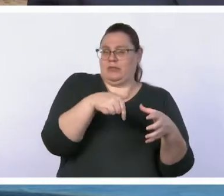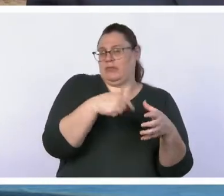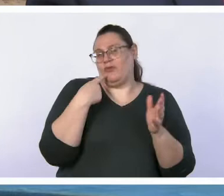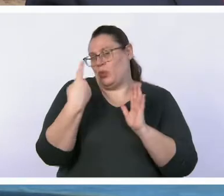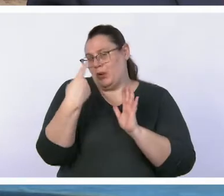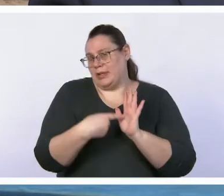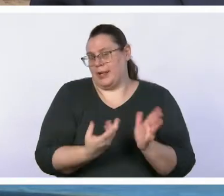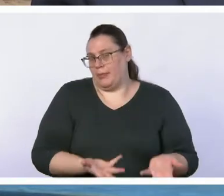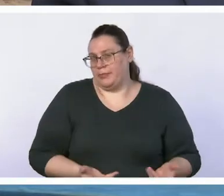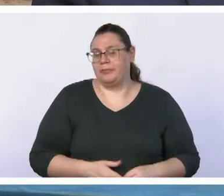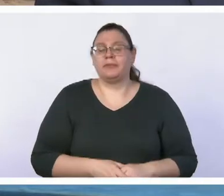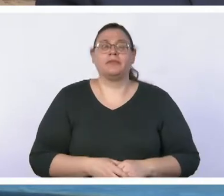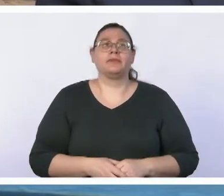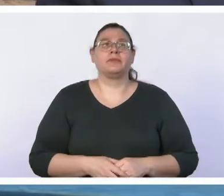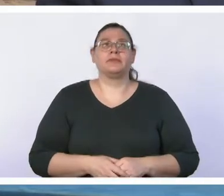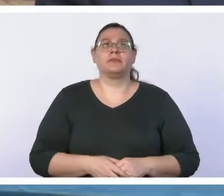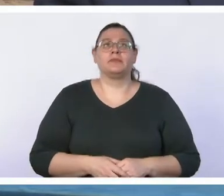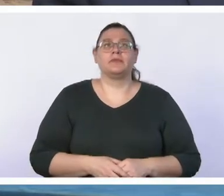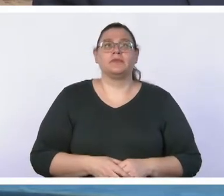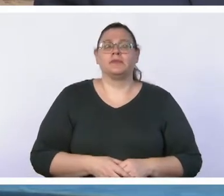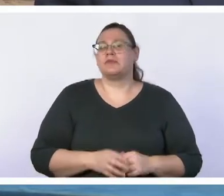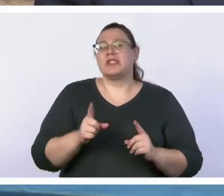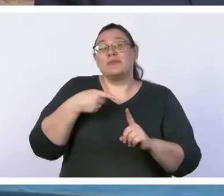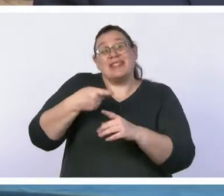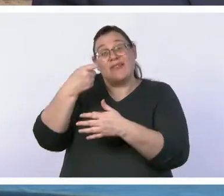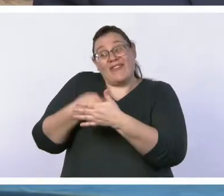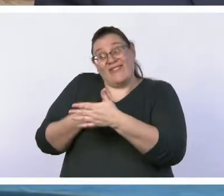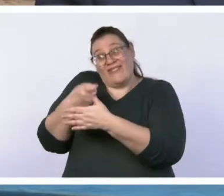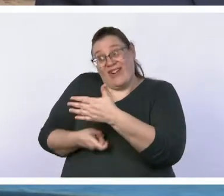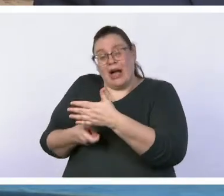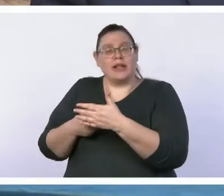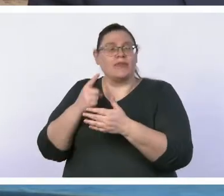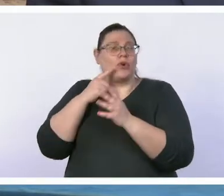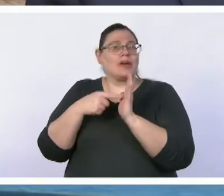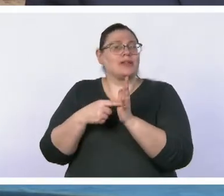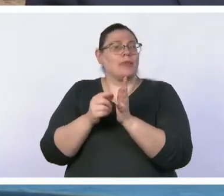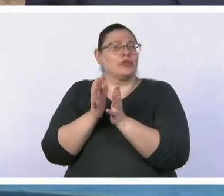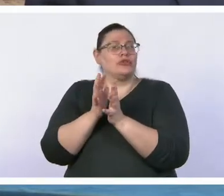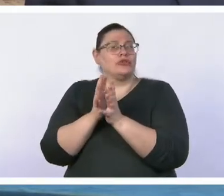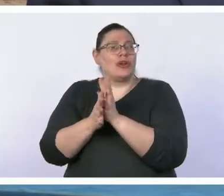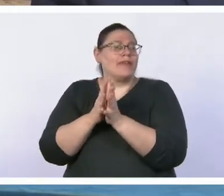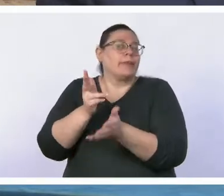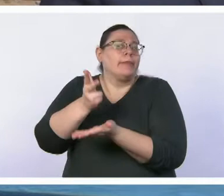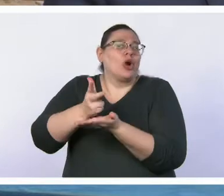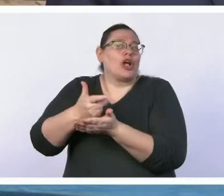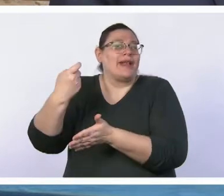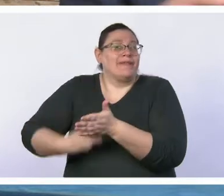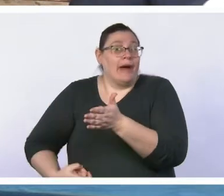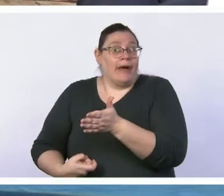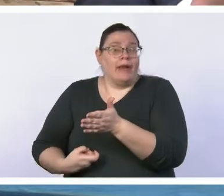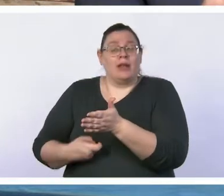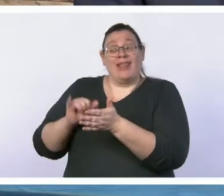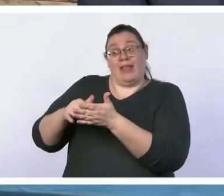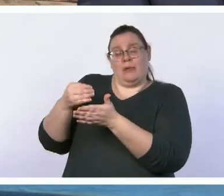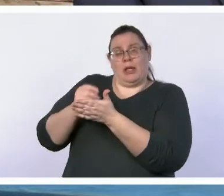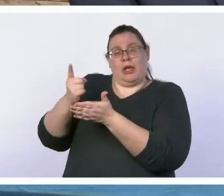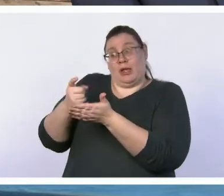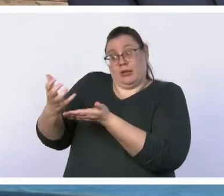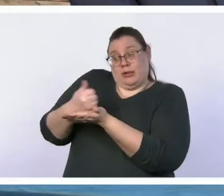example. Certain fines can only be, like a traffic parking fine, can only be spent